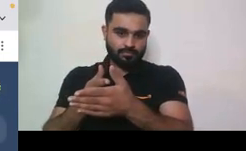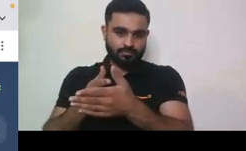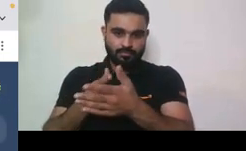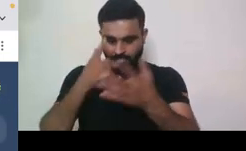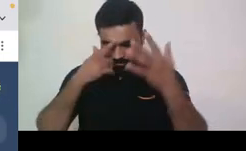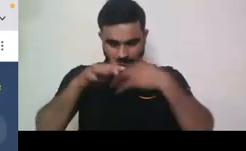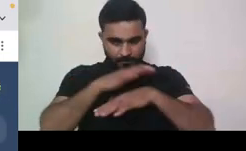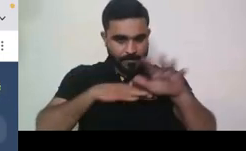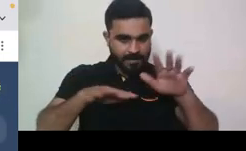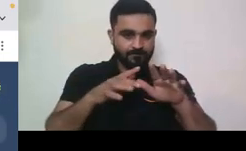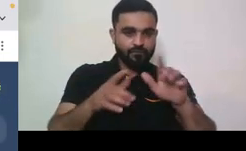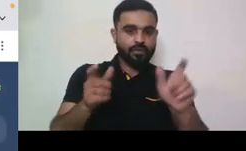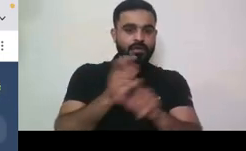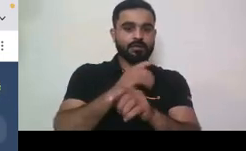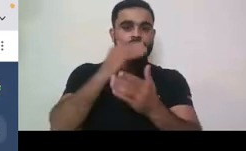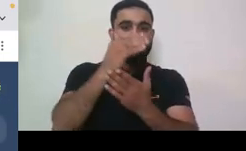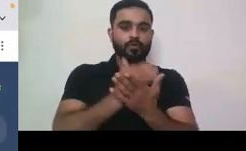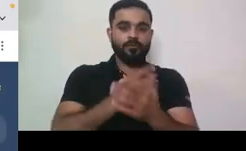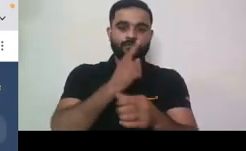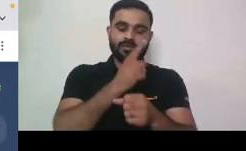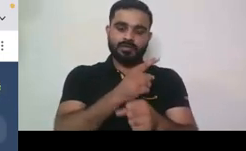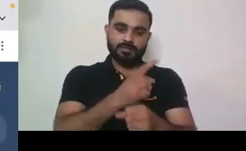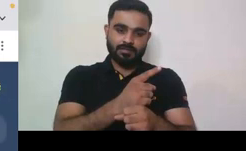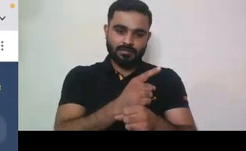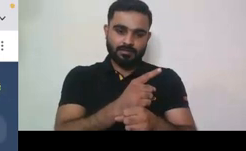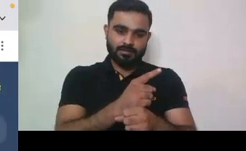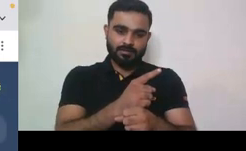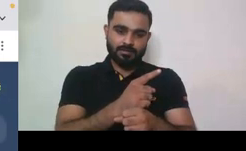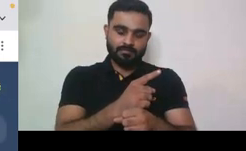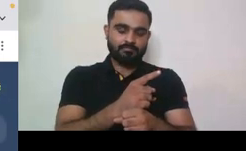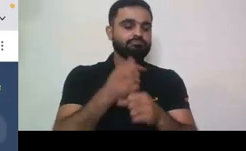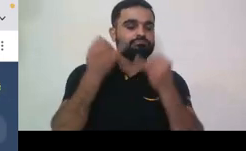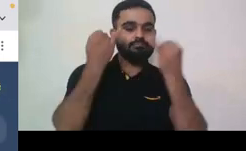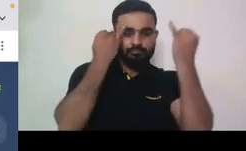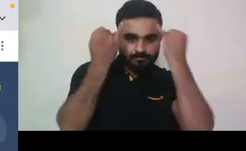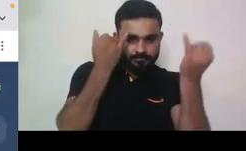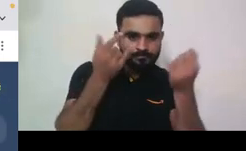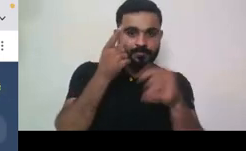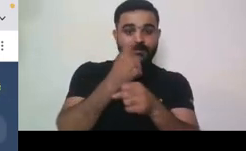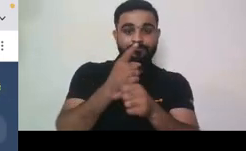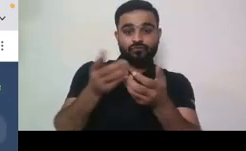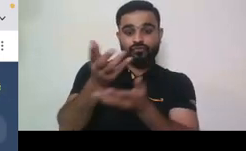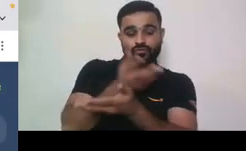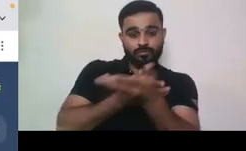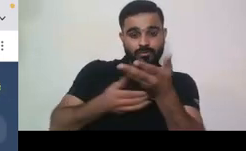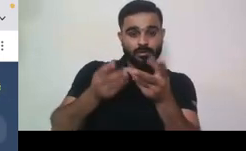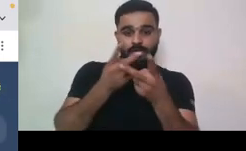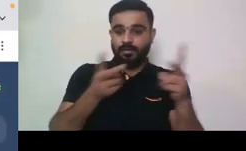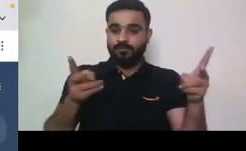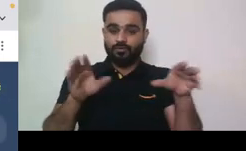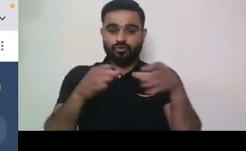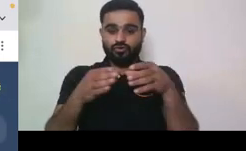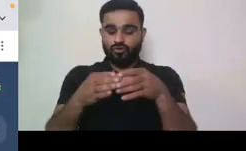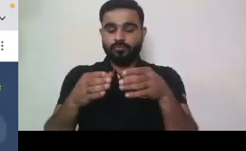planning, exchange program of teachers. This is a very nice idea, exchanging the teachers from different groups or